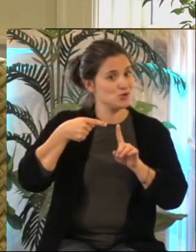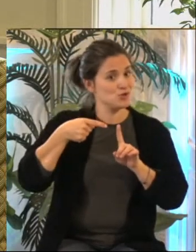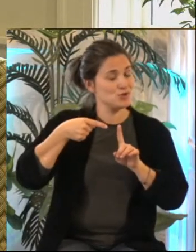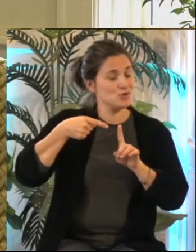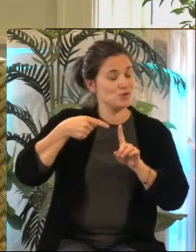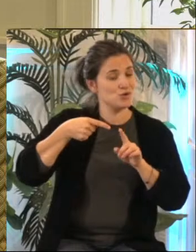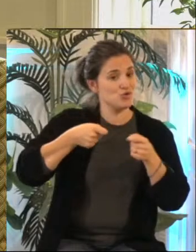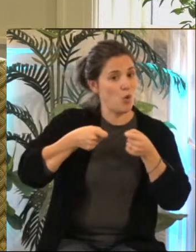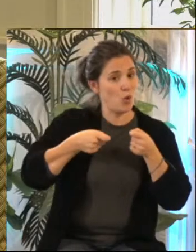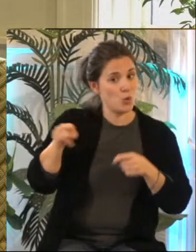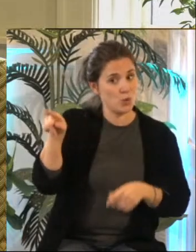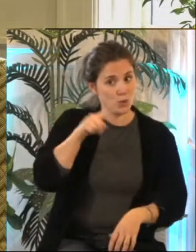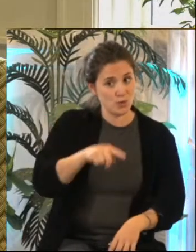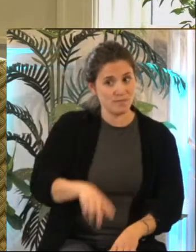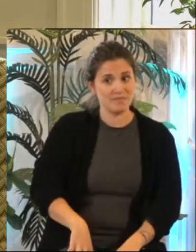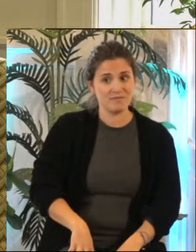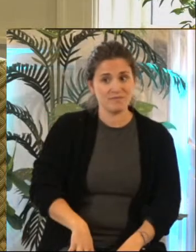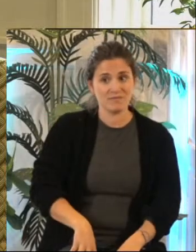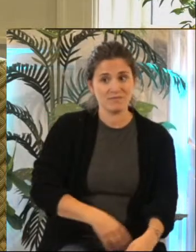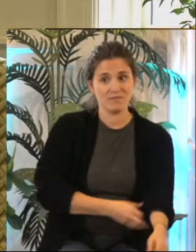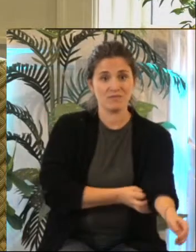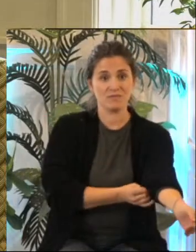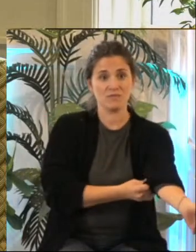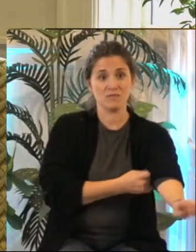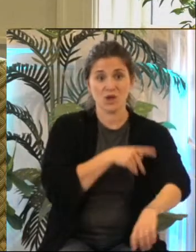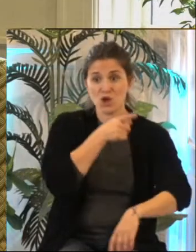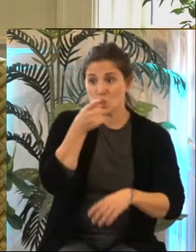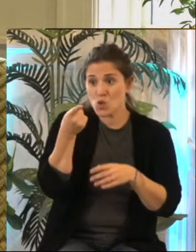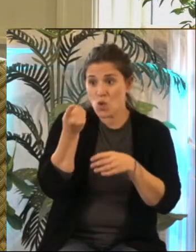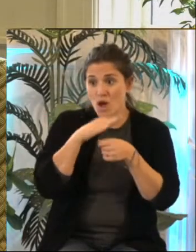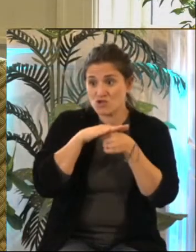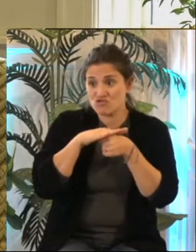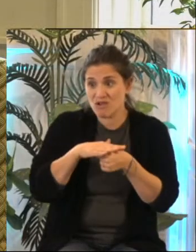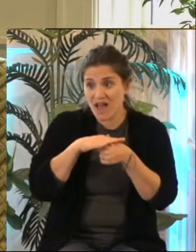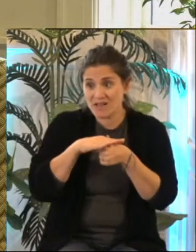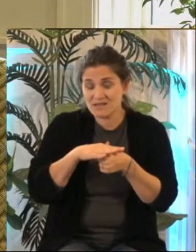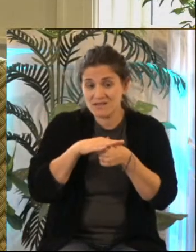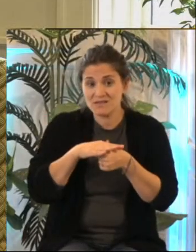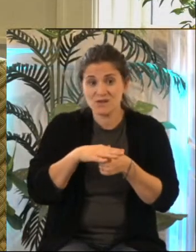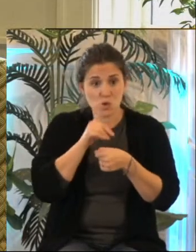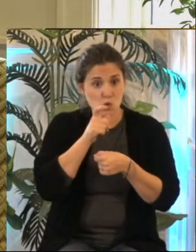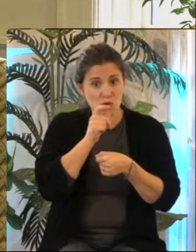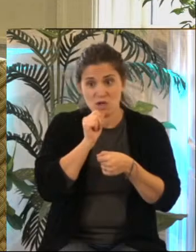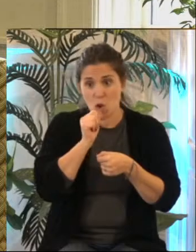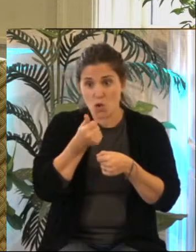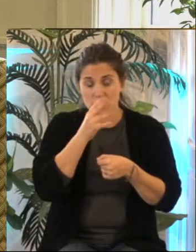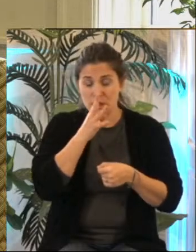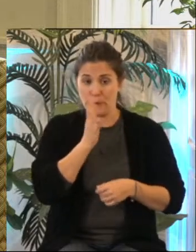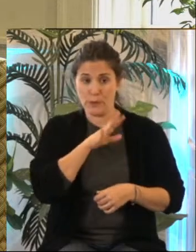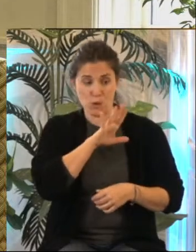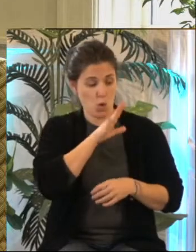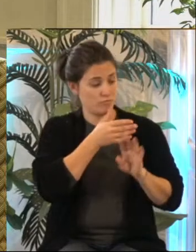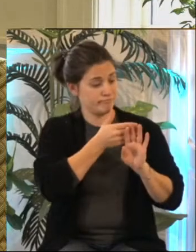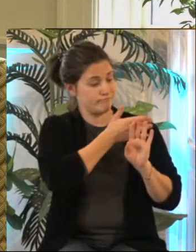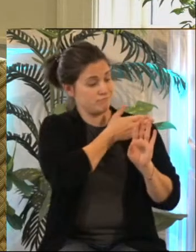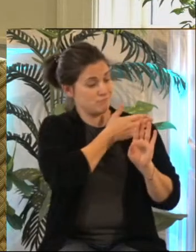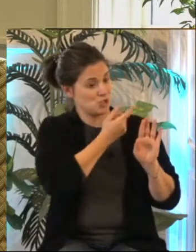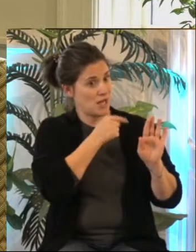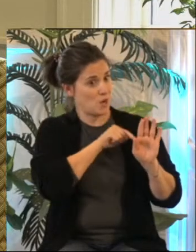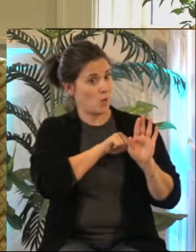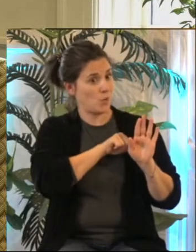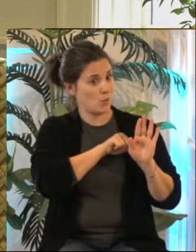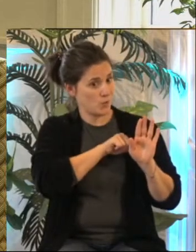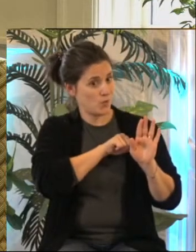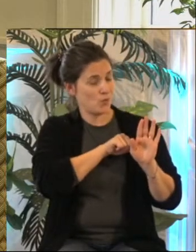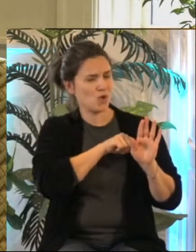larger, and they can destroy our health and our families and our jobs. So how are you shining